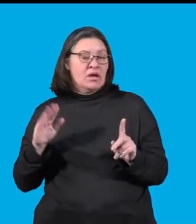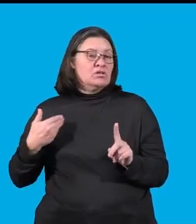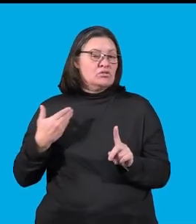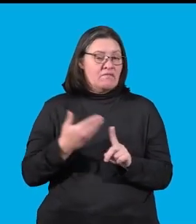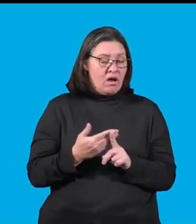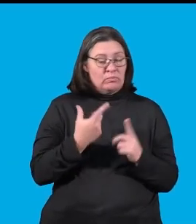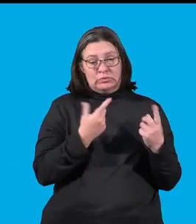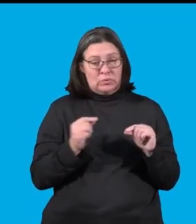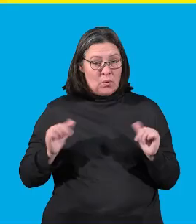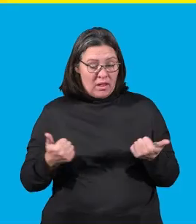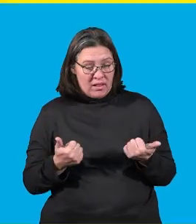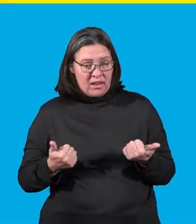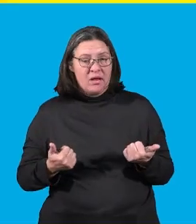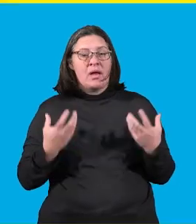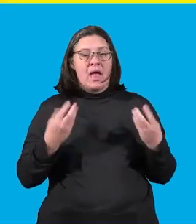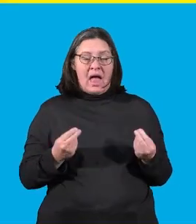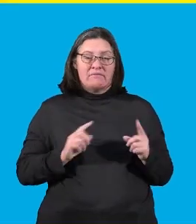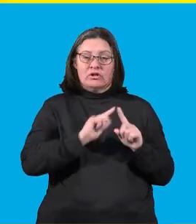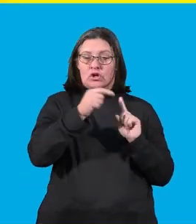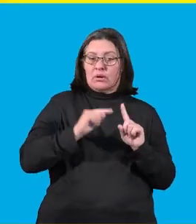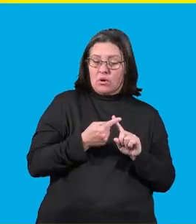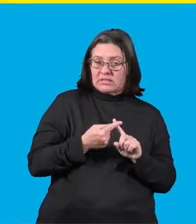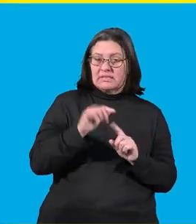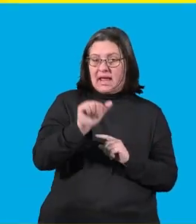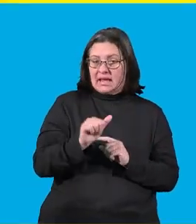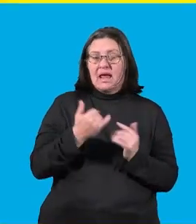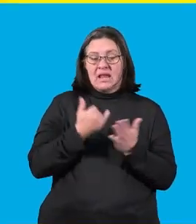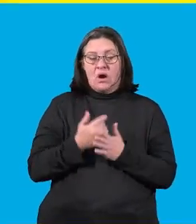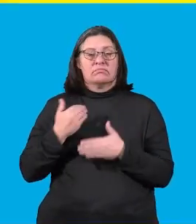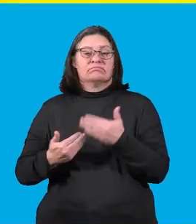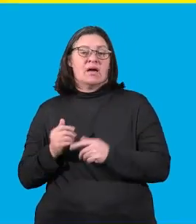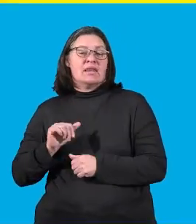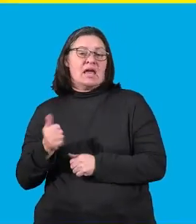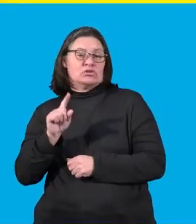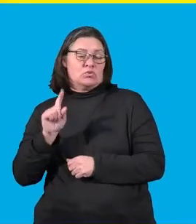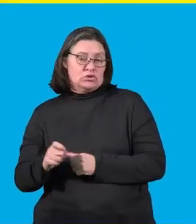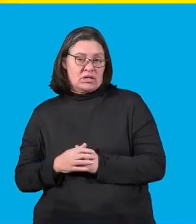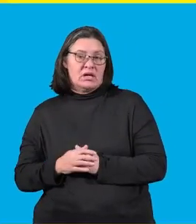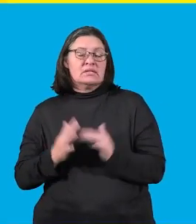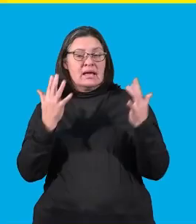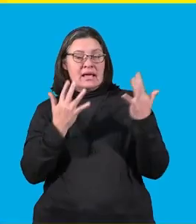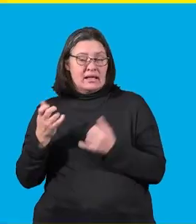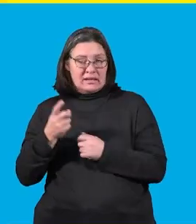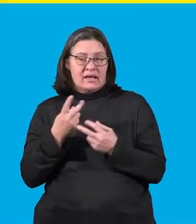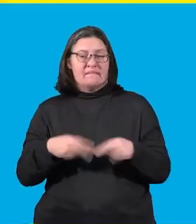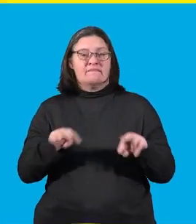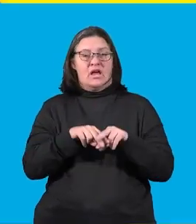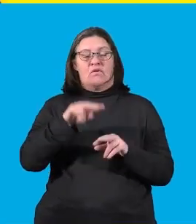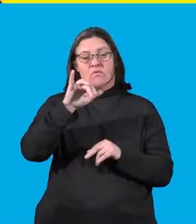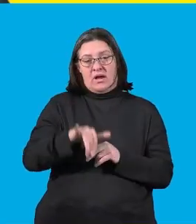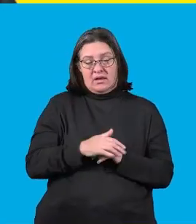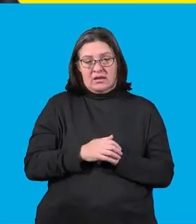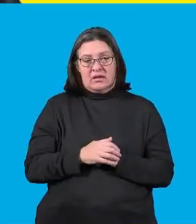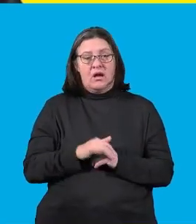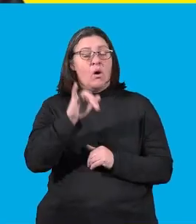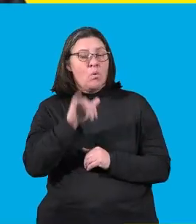Okay, so far, hope you're doing well. We've got our turning point at point A. We now need to move on to the next question, which says calculate the